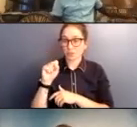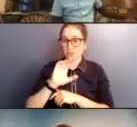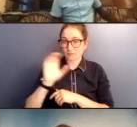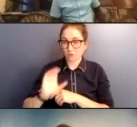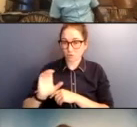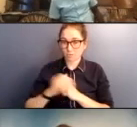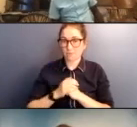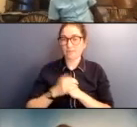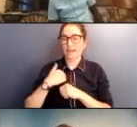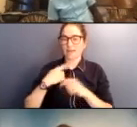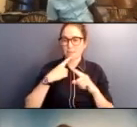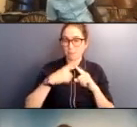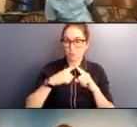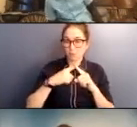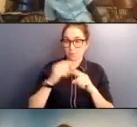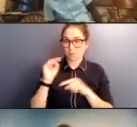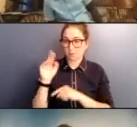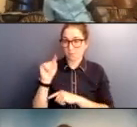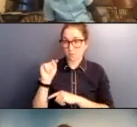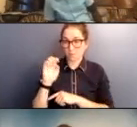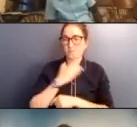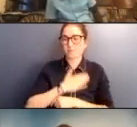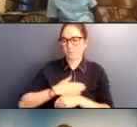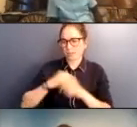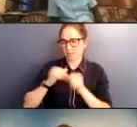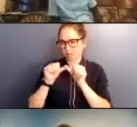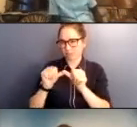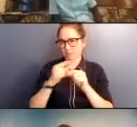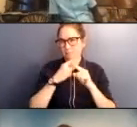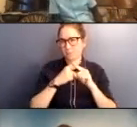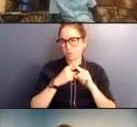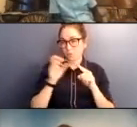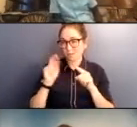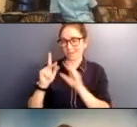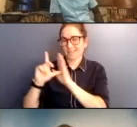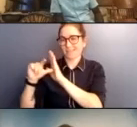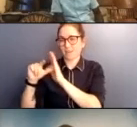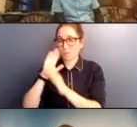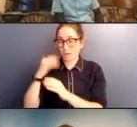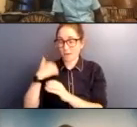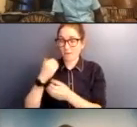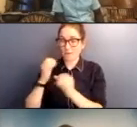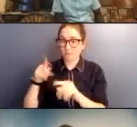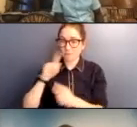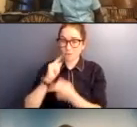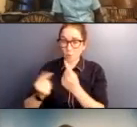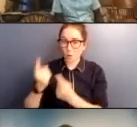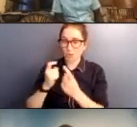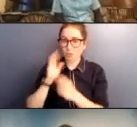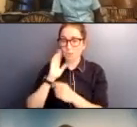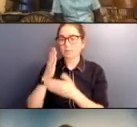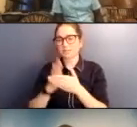we've got the mute button this evening. If you could stay muted, there will be opportunities to ask questions and moments